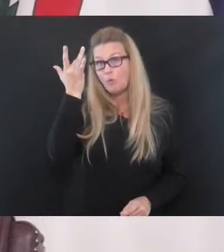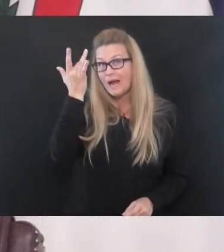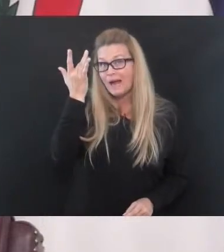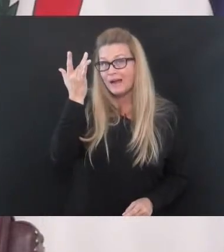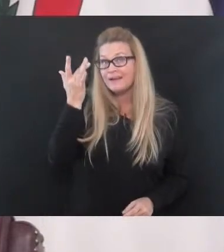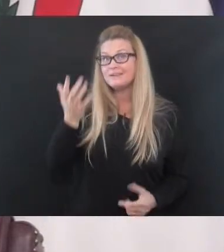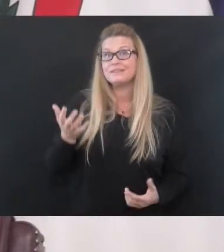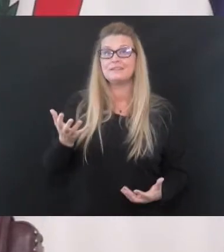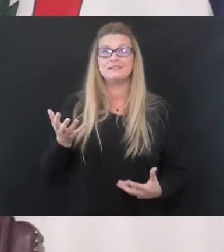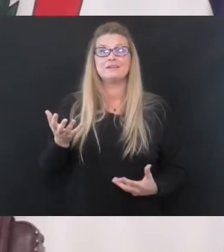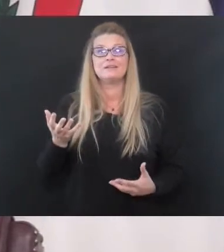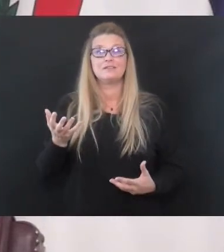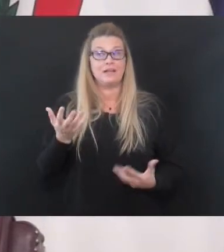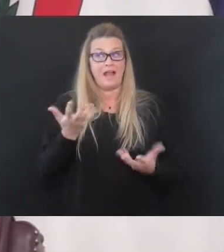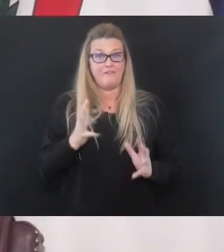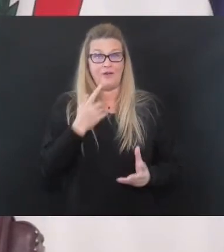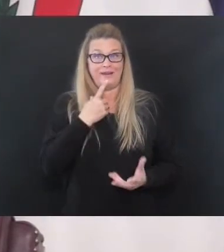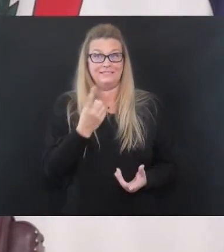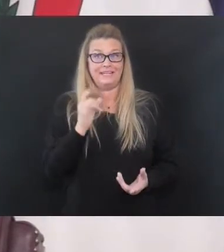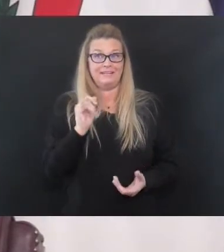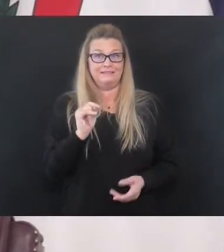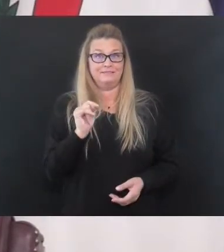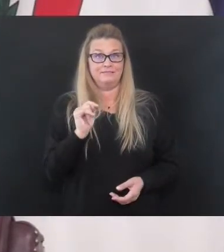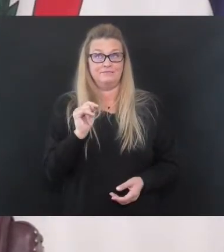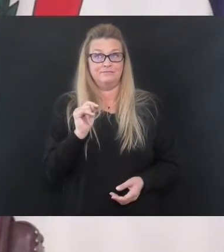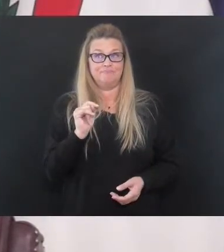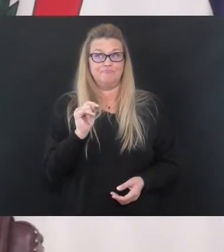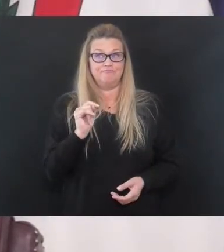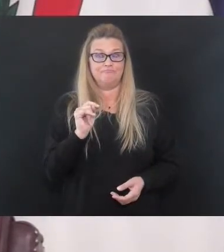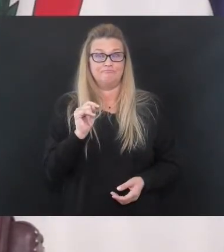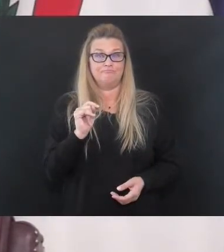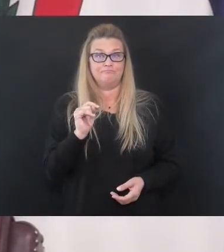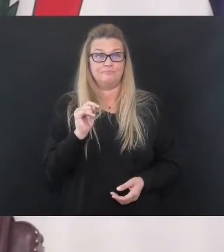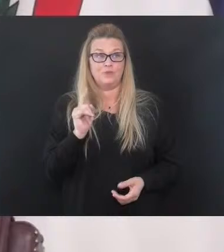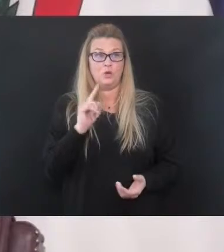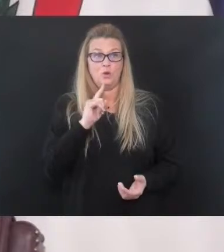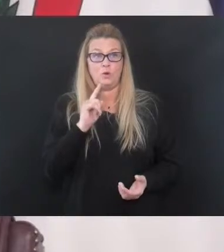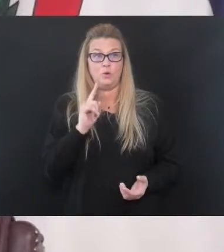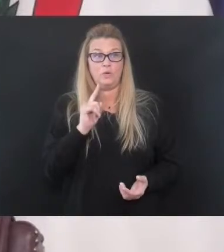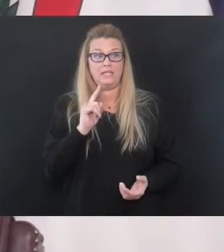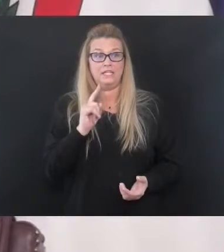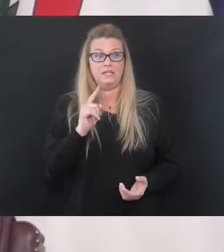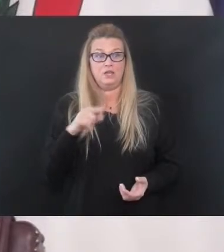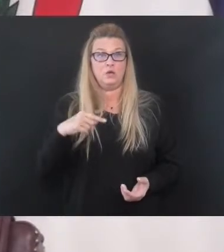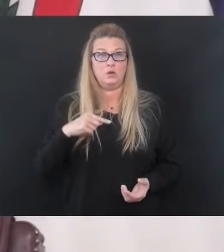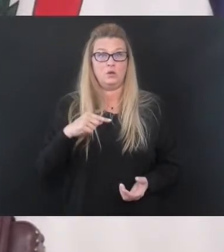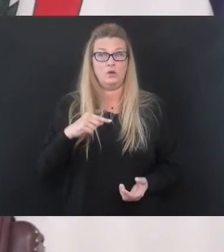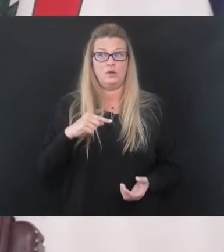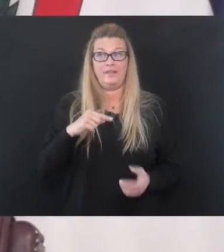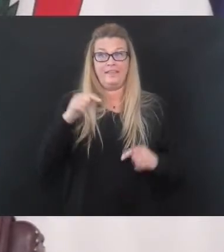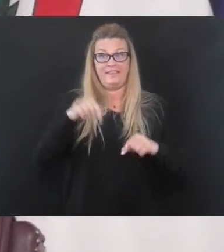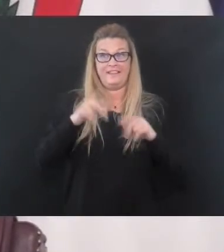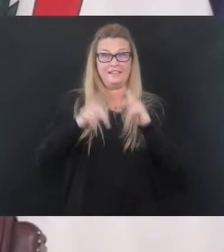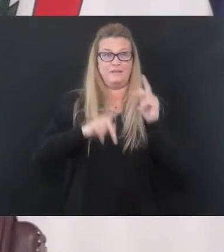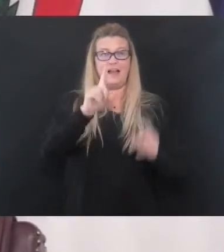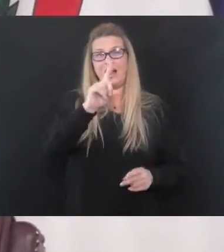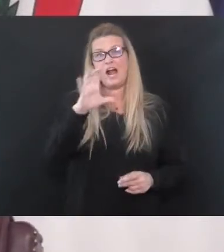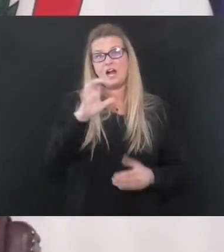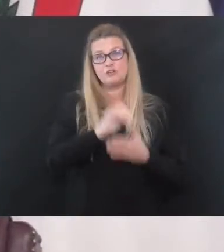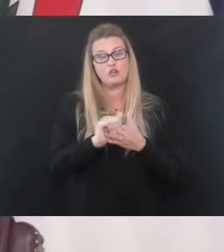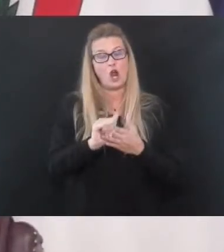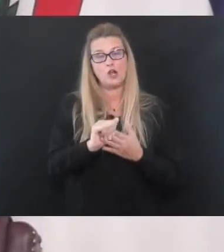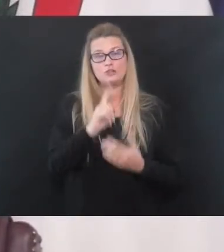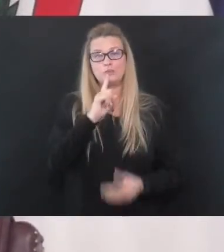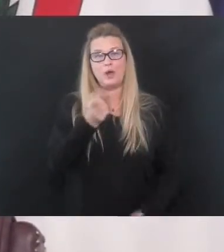to see us be able to do that is just what I've already said. Just the fact that these people, you know, $100 will get gone